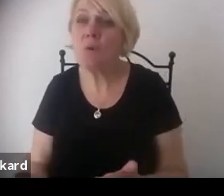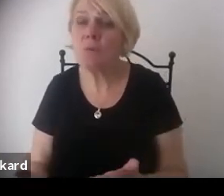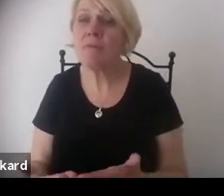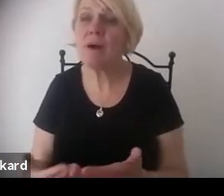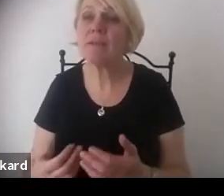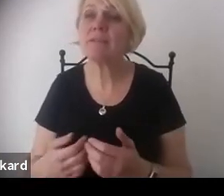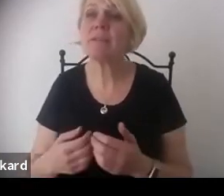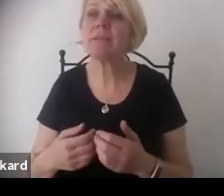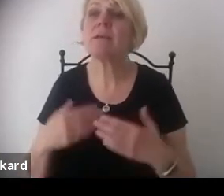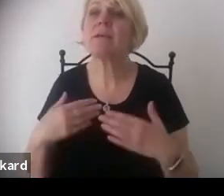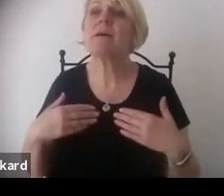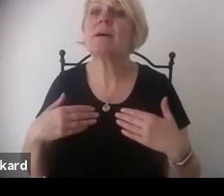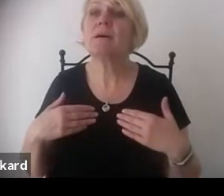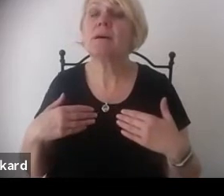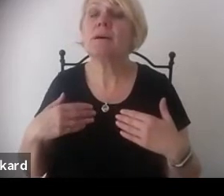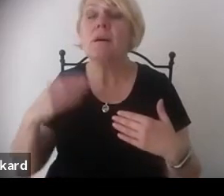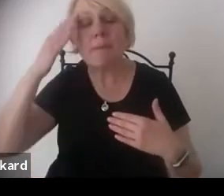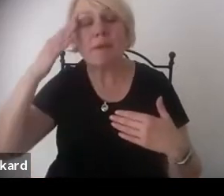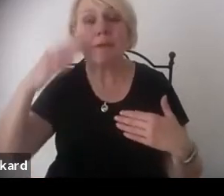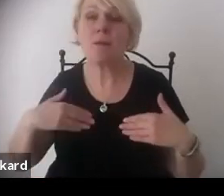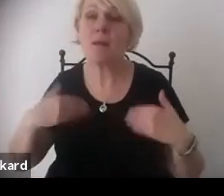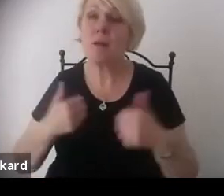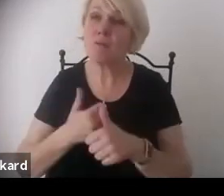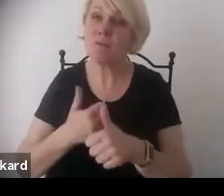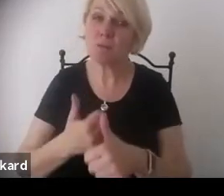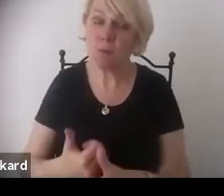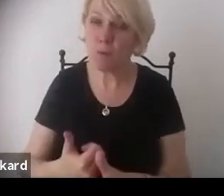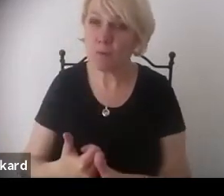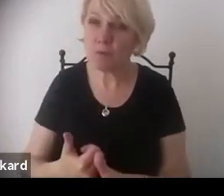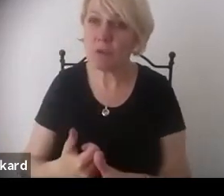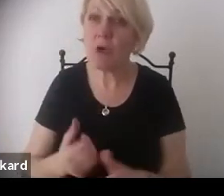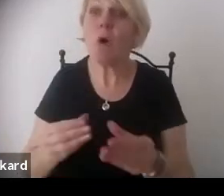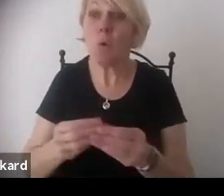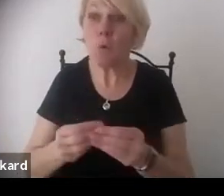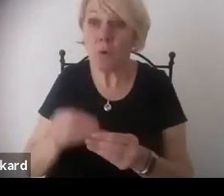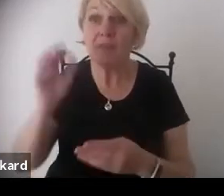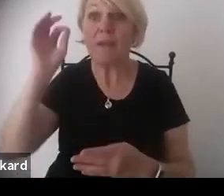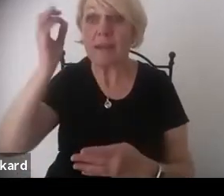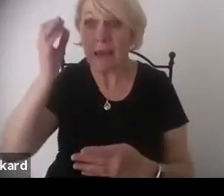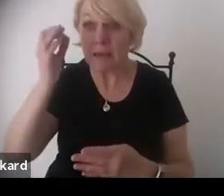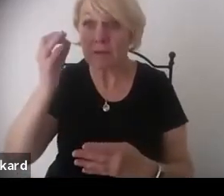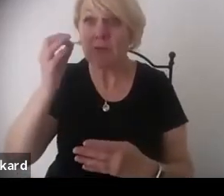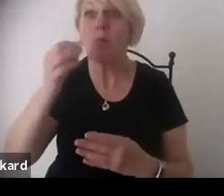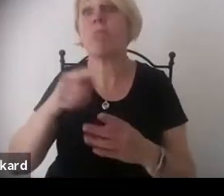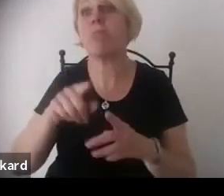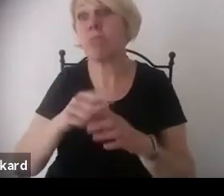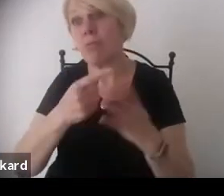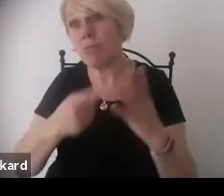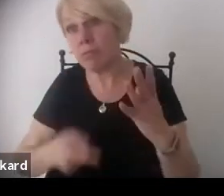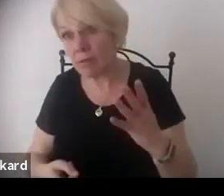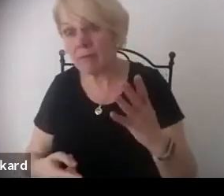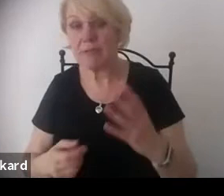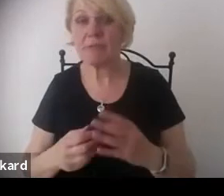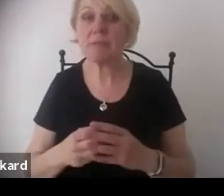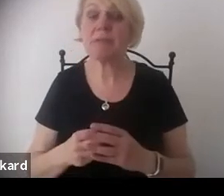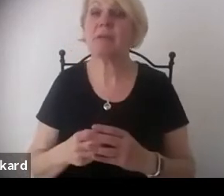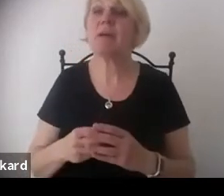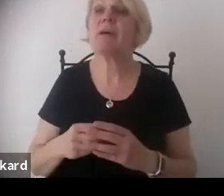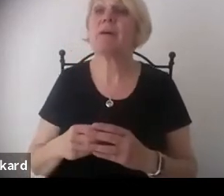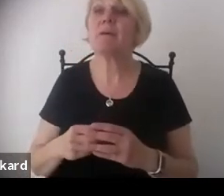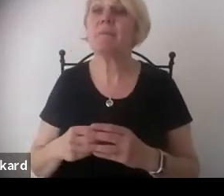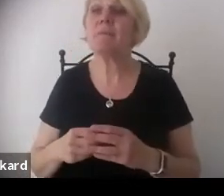us, the council, and all of the other players. So that's the first thing to say, and it's important